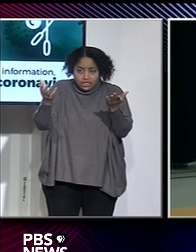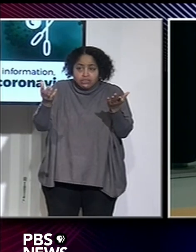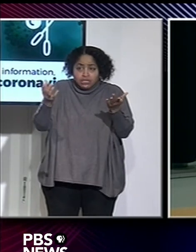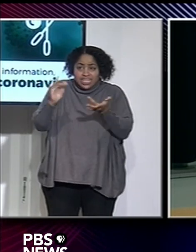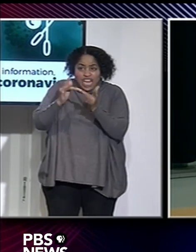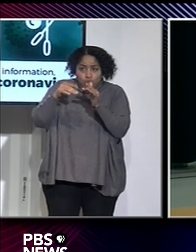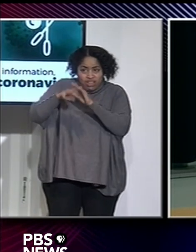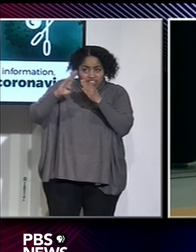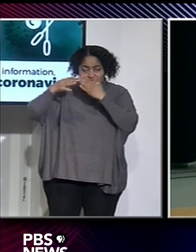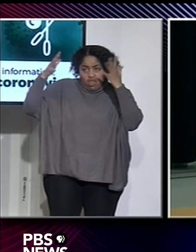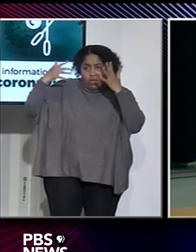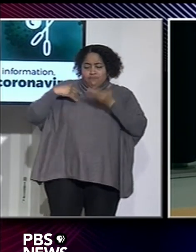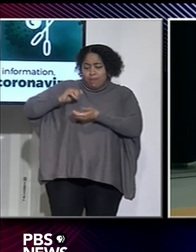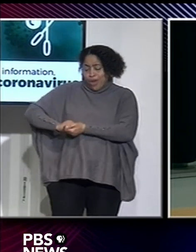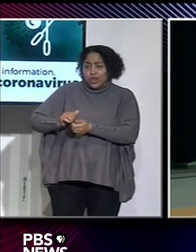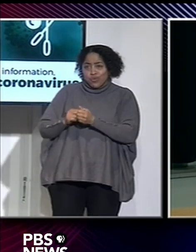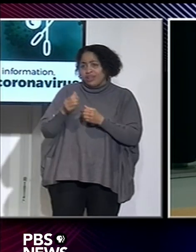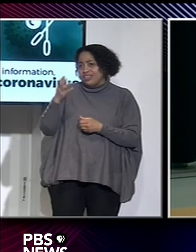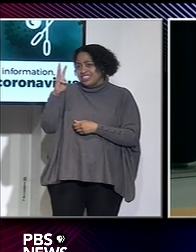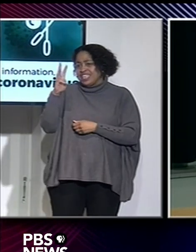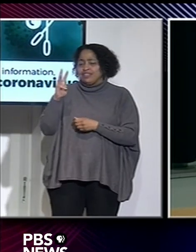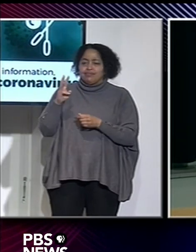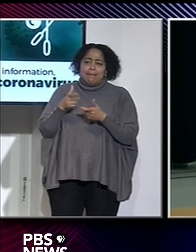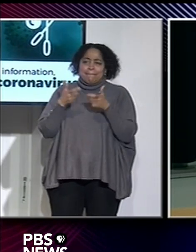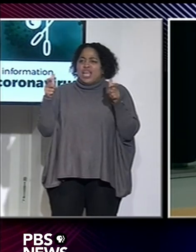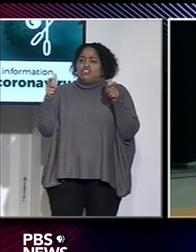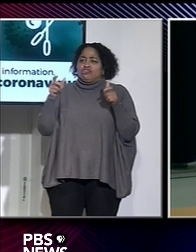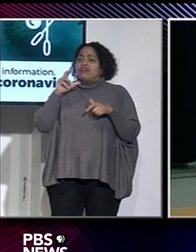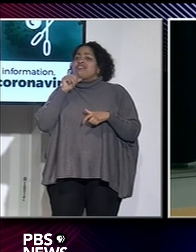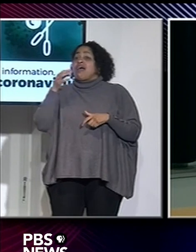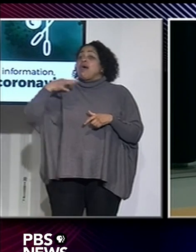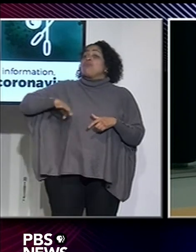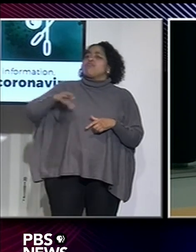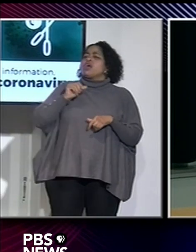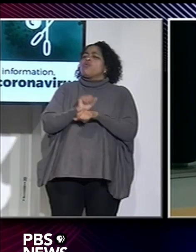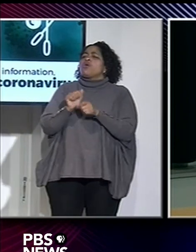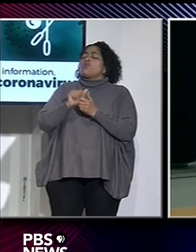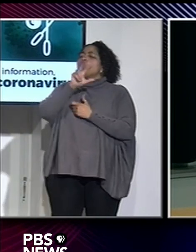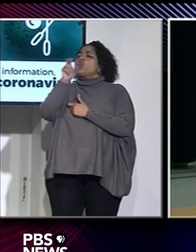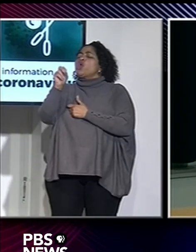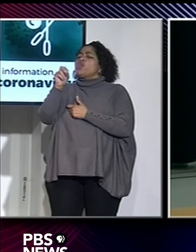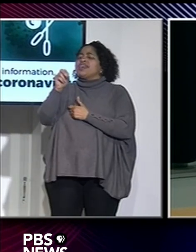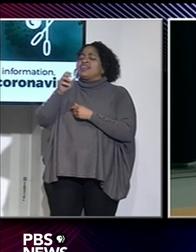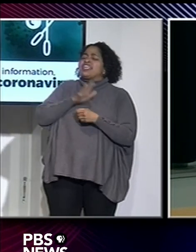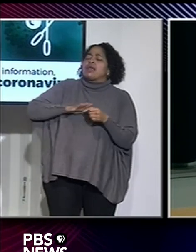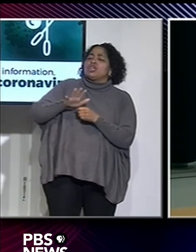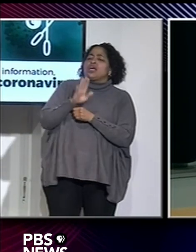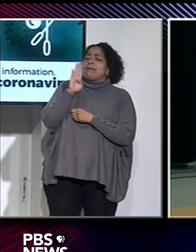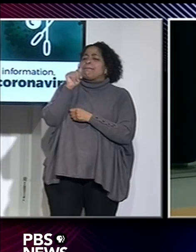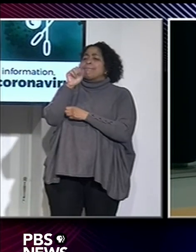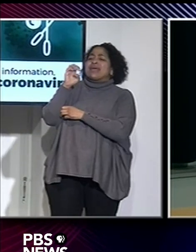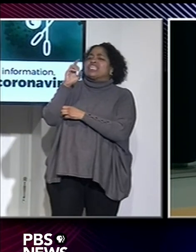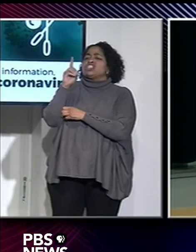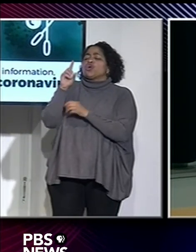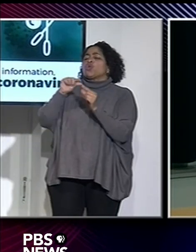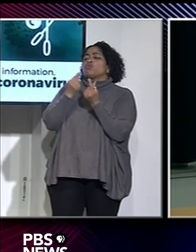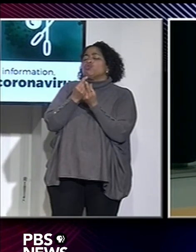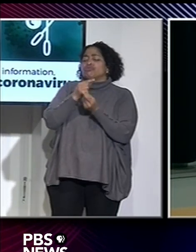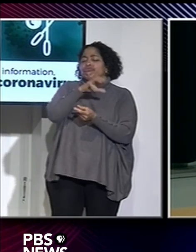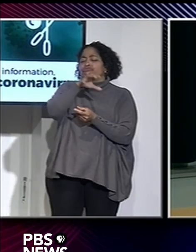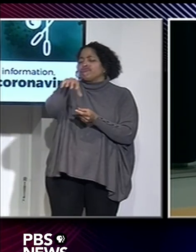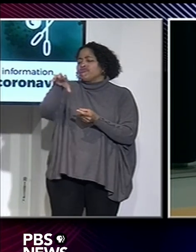We have partners with 16 major nonprofits, and we are also working with 30 neighborhood-based groups. I want to preface this that all